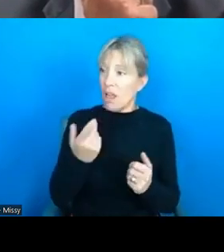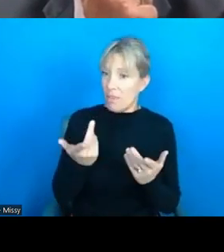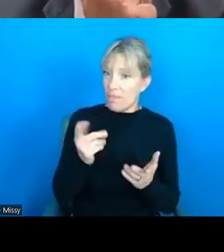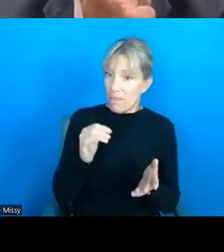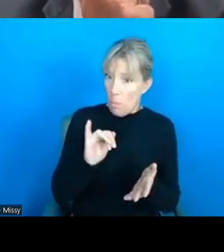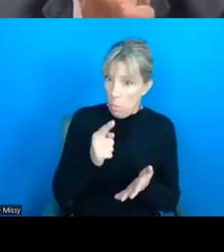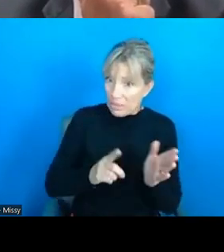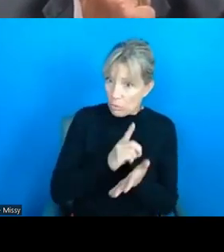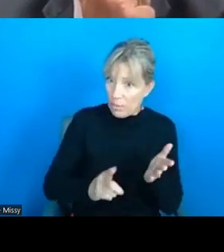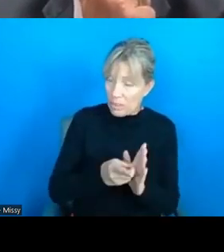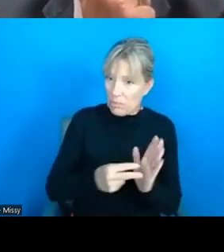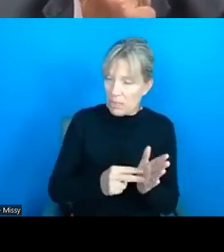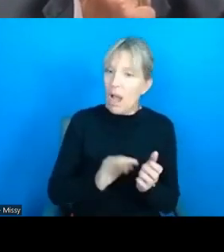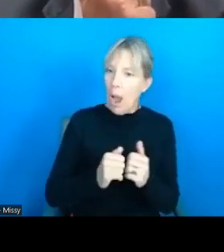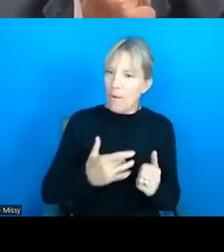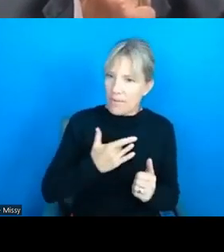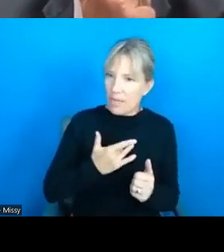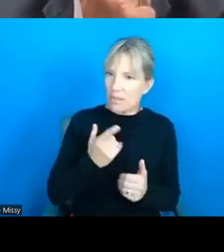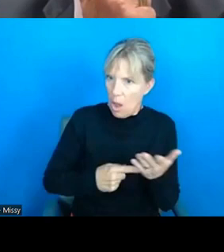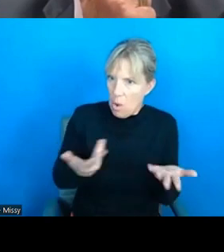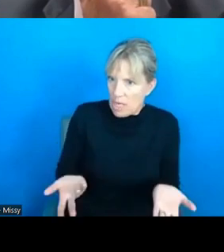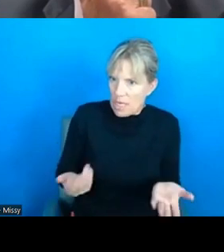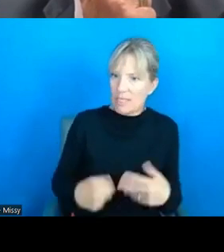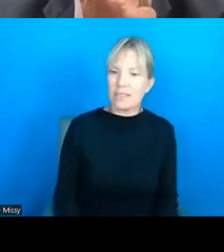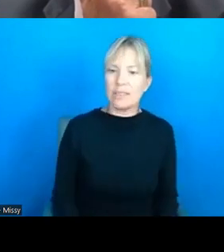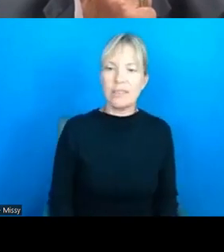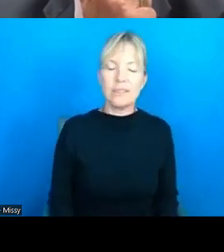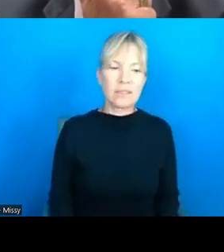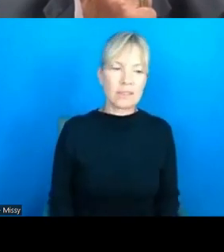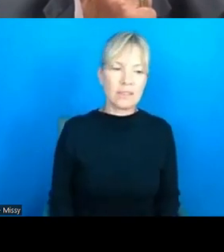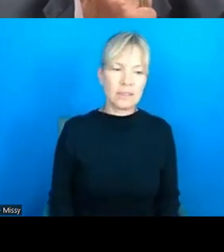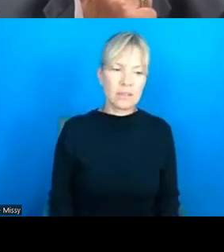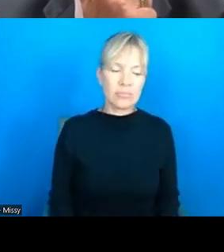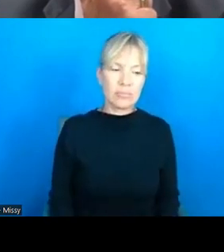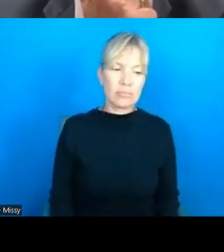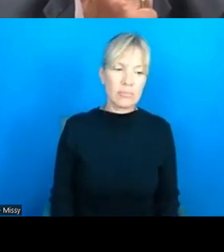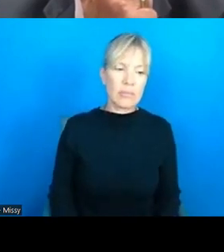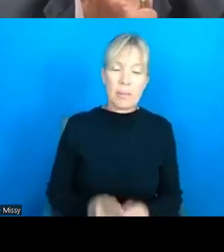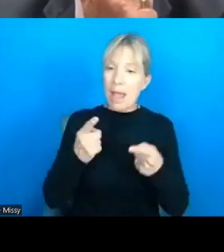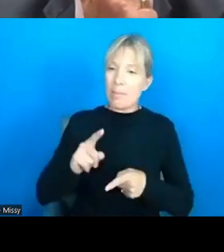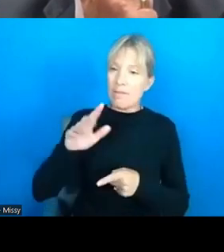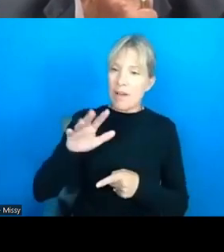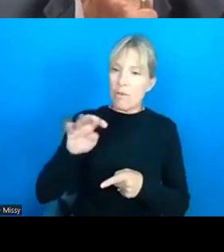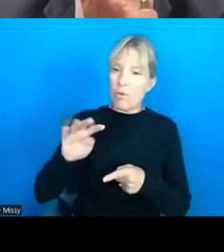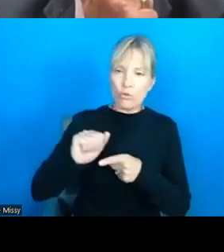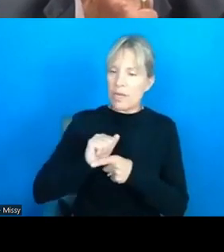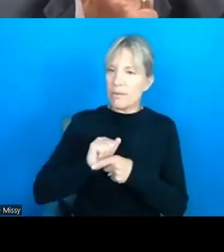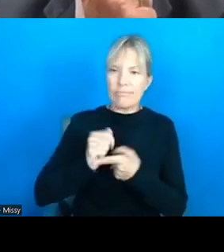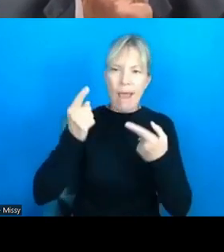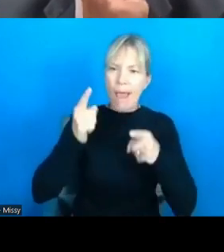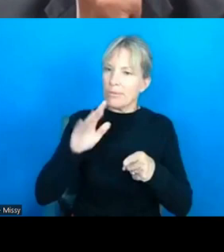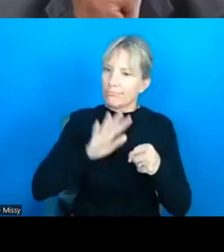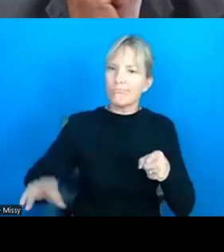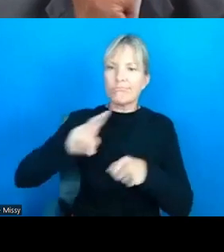is. But what happened was then the 504 trainings were held nationwide.